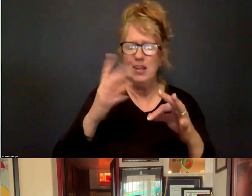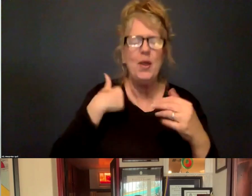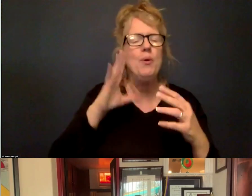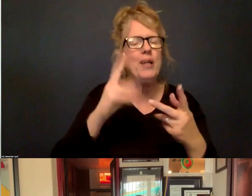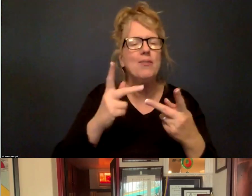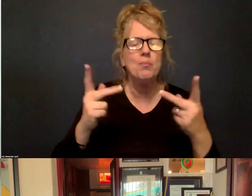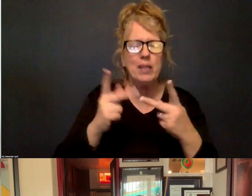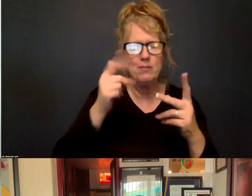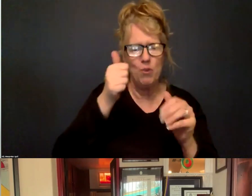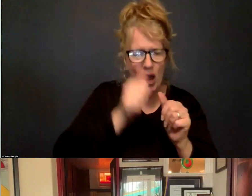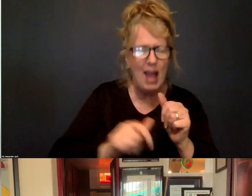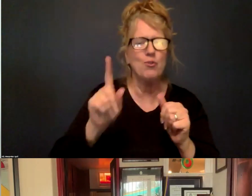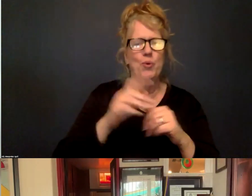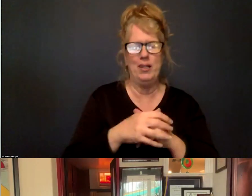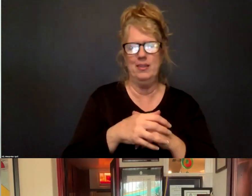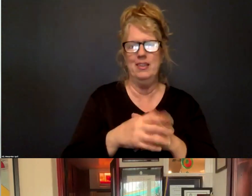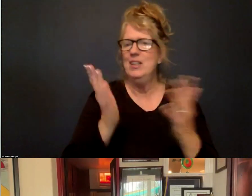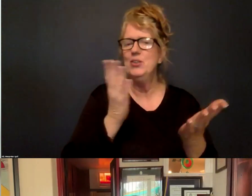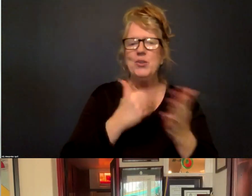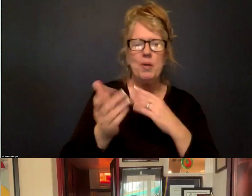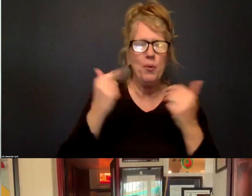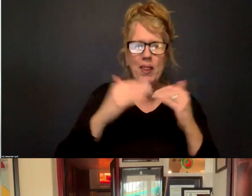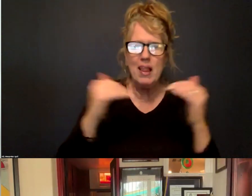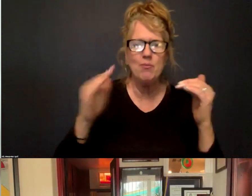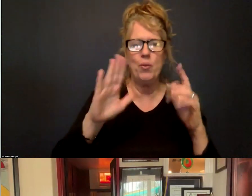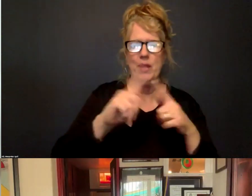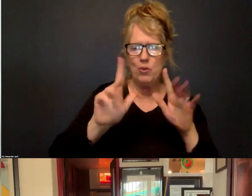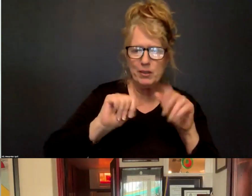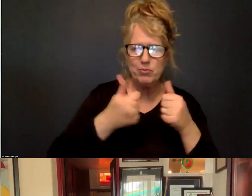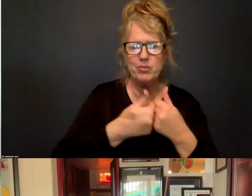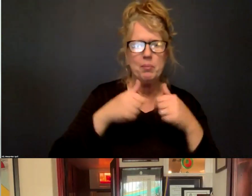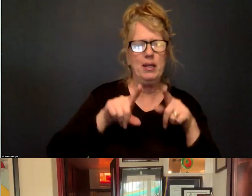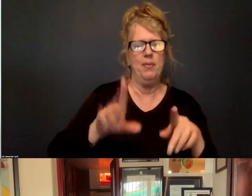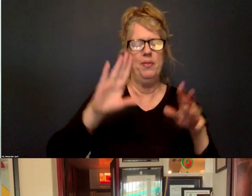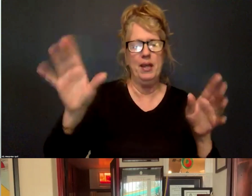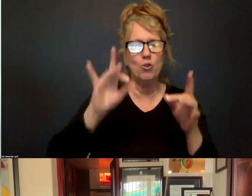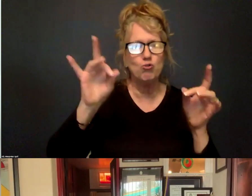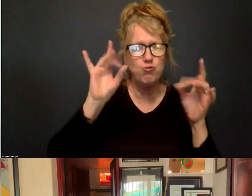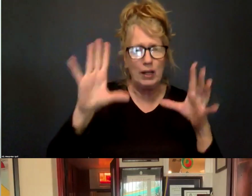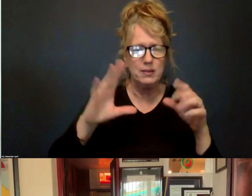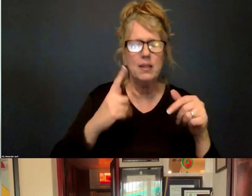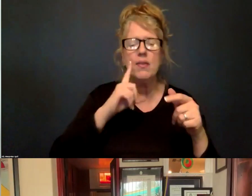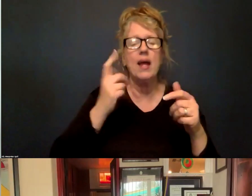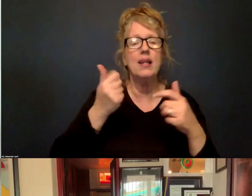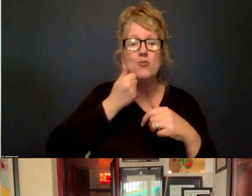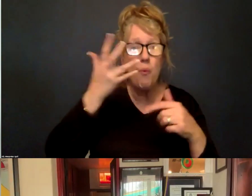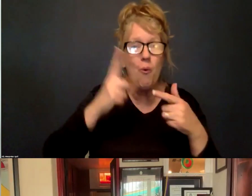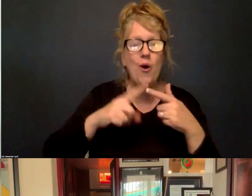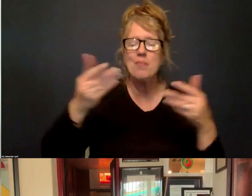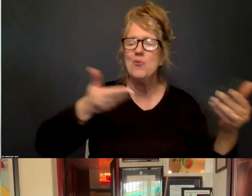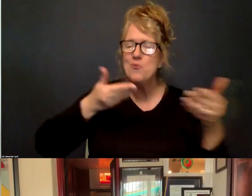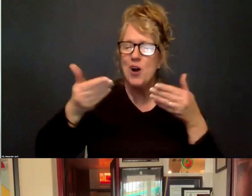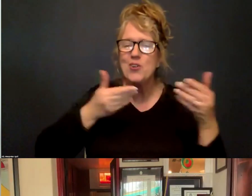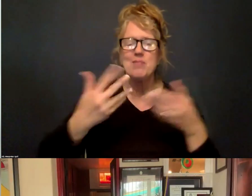to go, no matter what level of challenges that they're dealing with in their crisis, and that it's warm and welcoming and engaging and uses